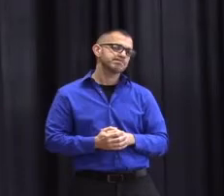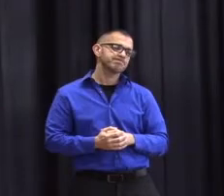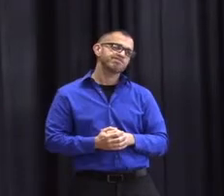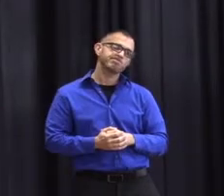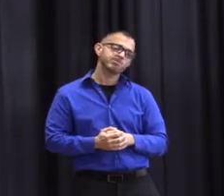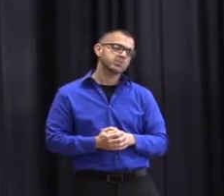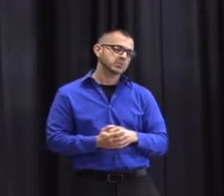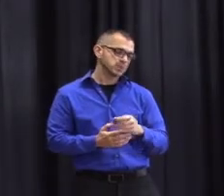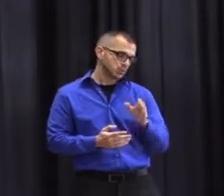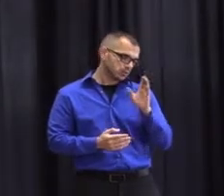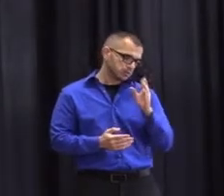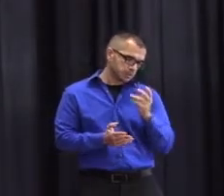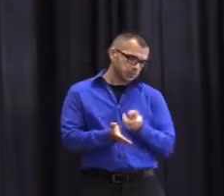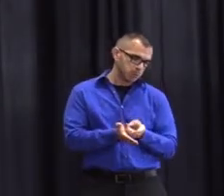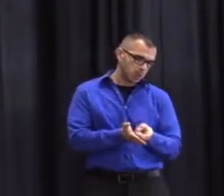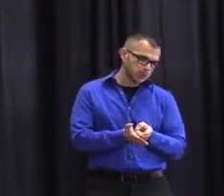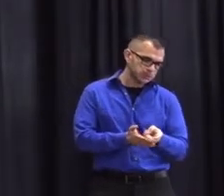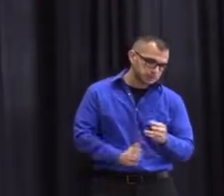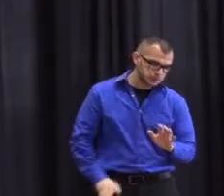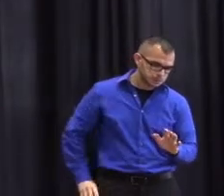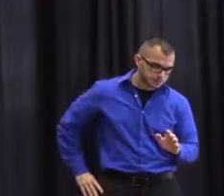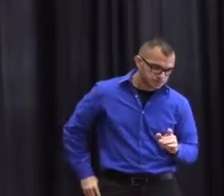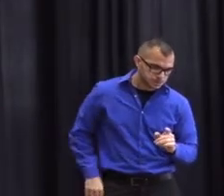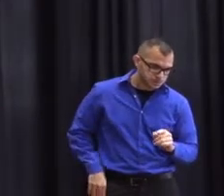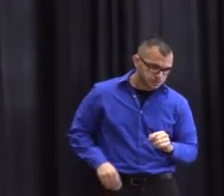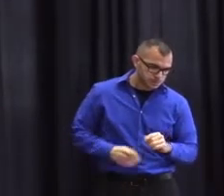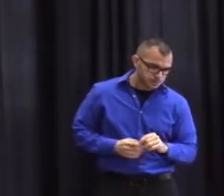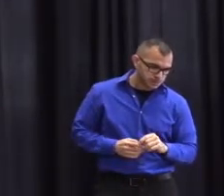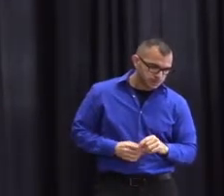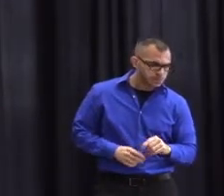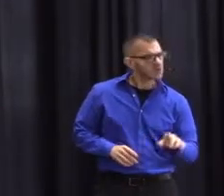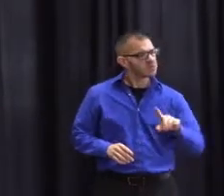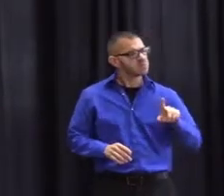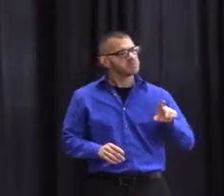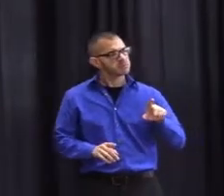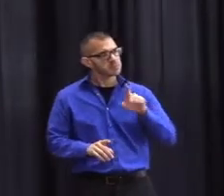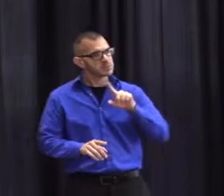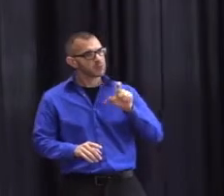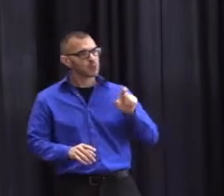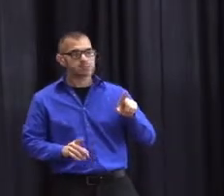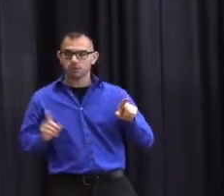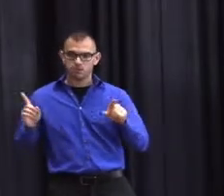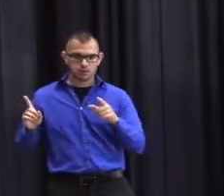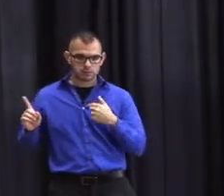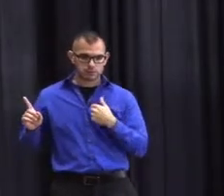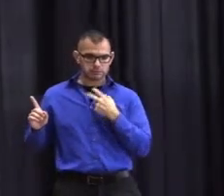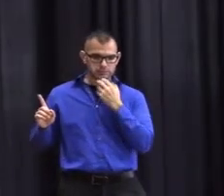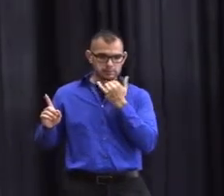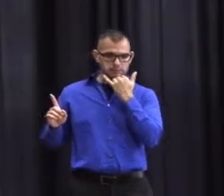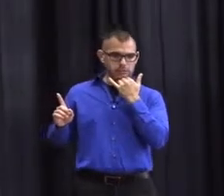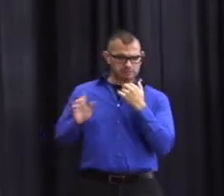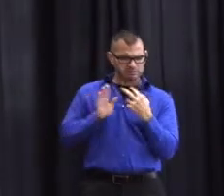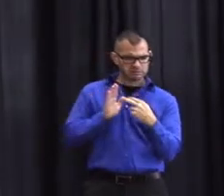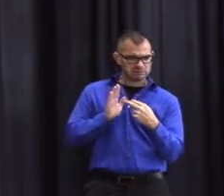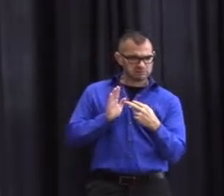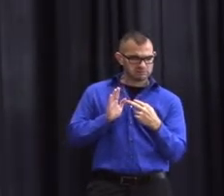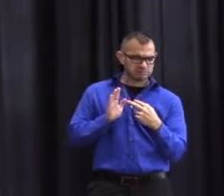honestly, the answer to that is the answer to this question. Oh, it's hard to.